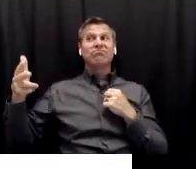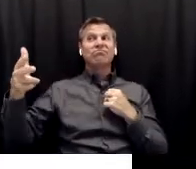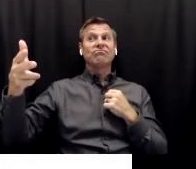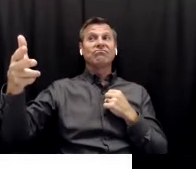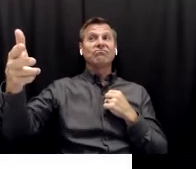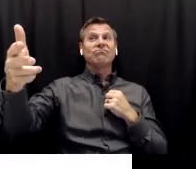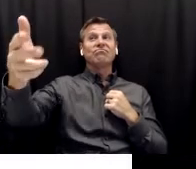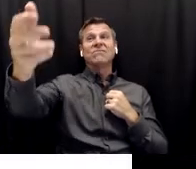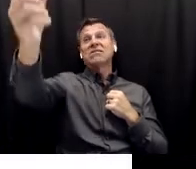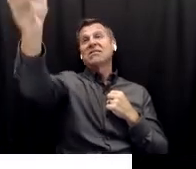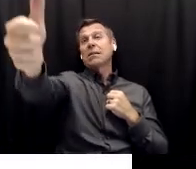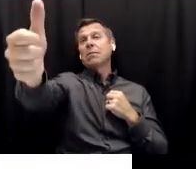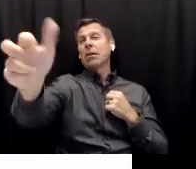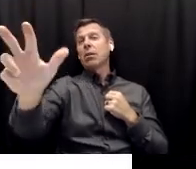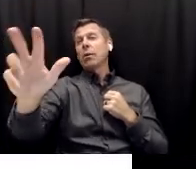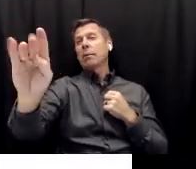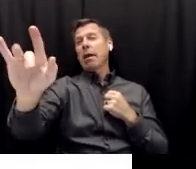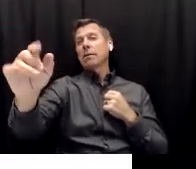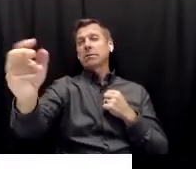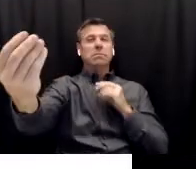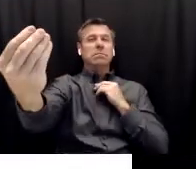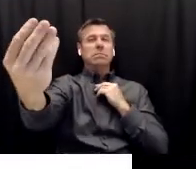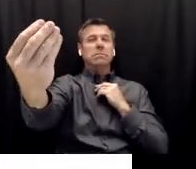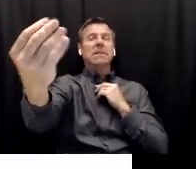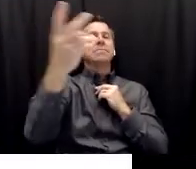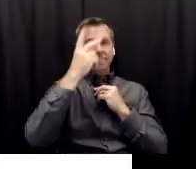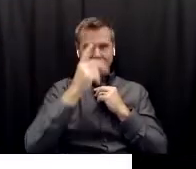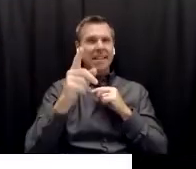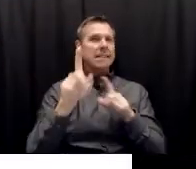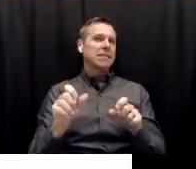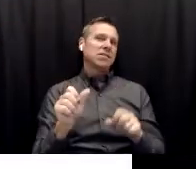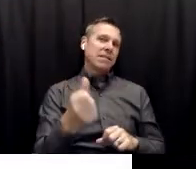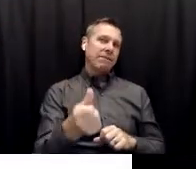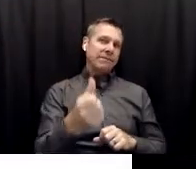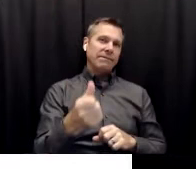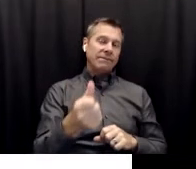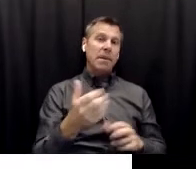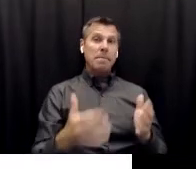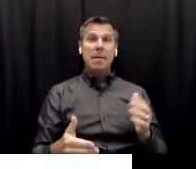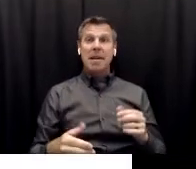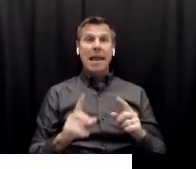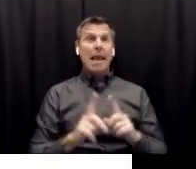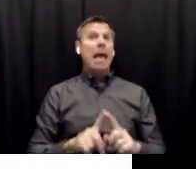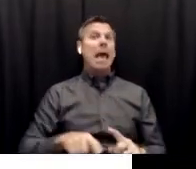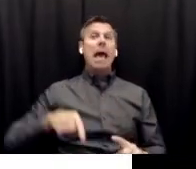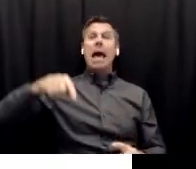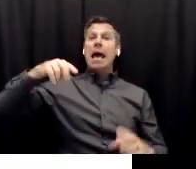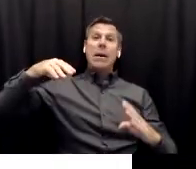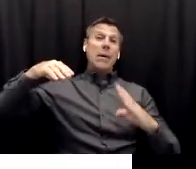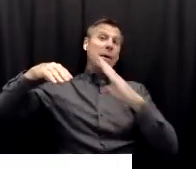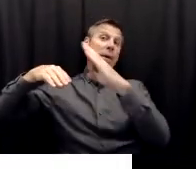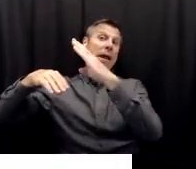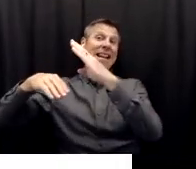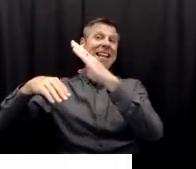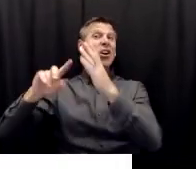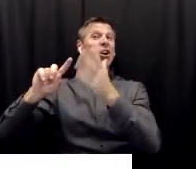Always double check. For this one, for testing, find yourself on a nice high point and see if your